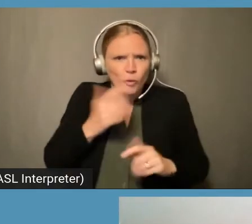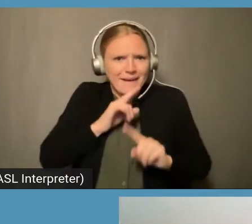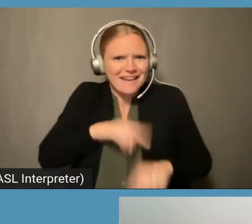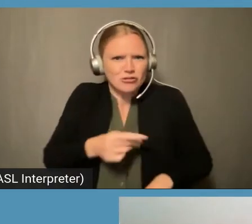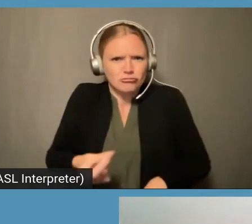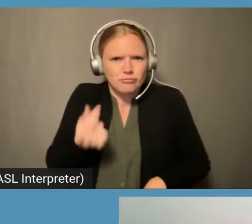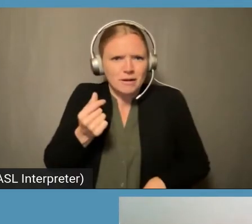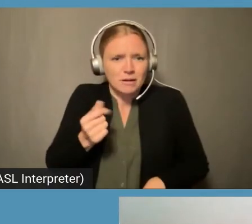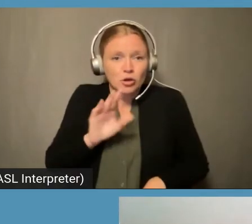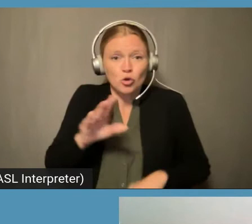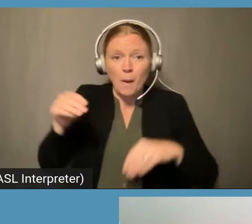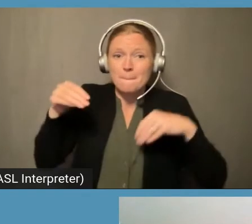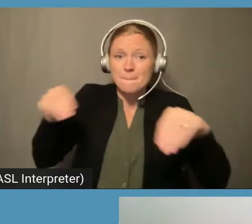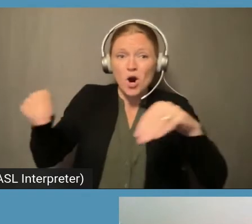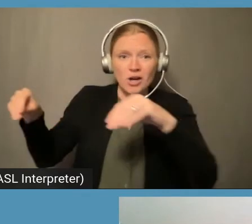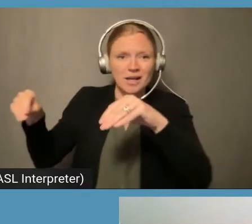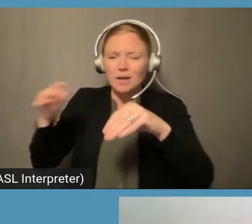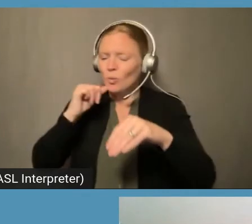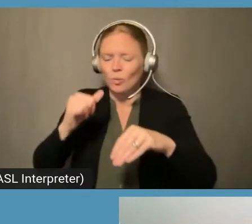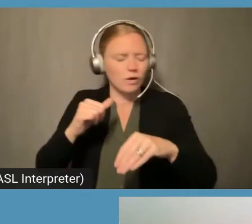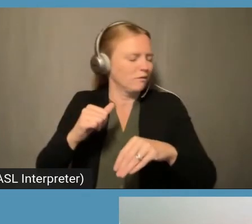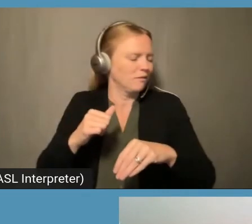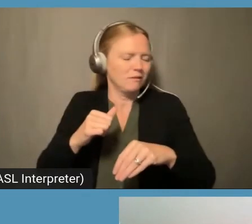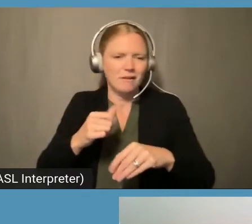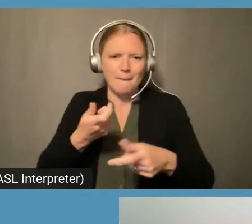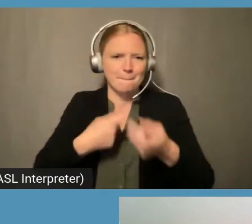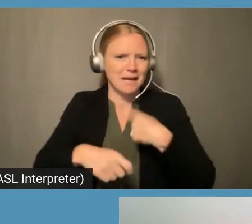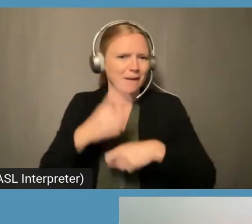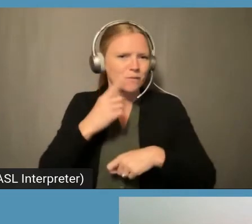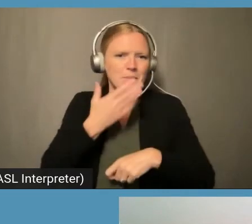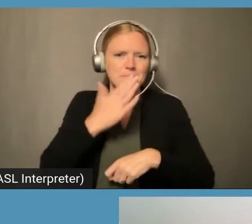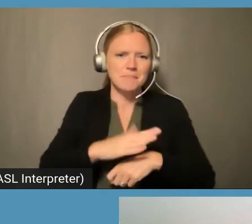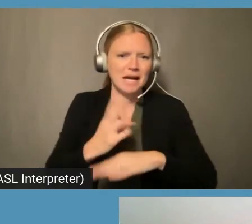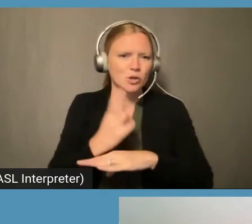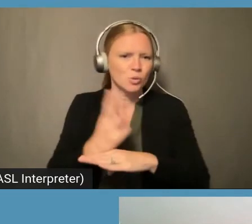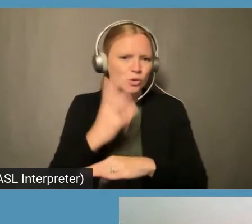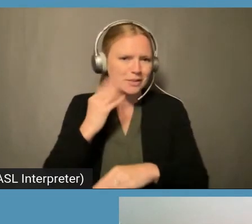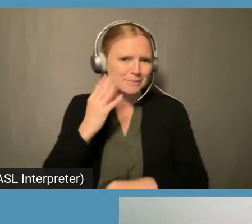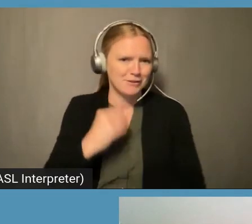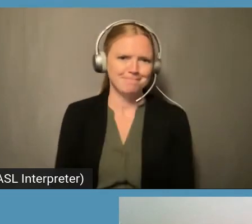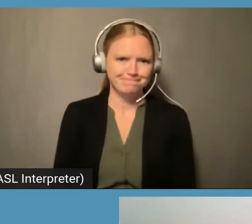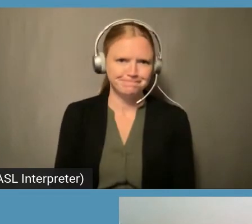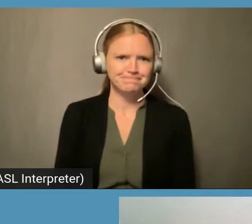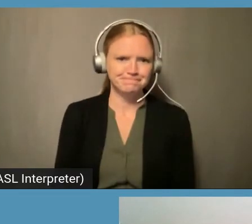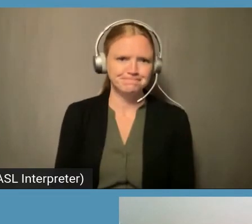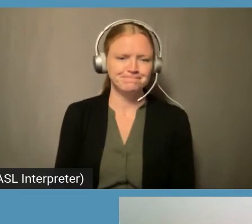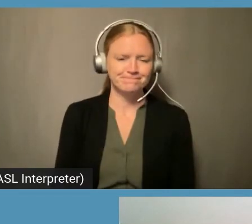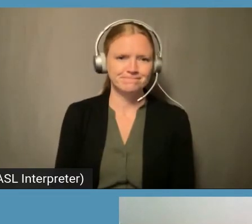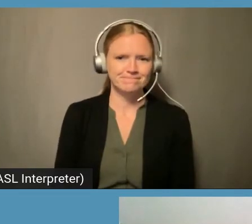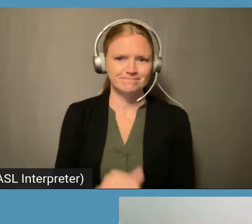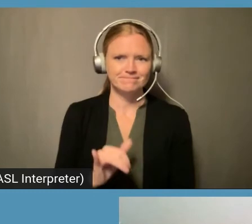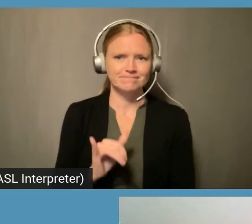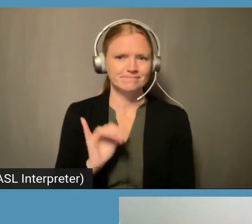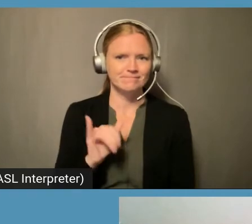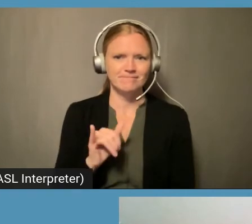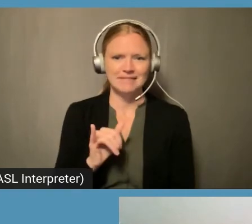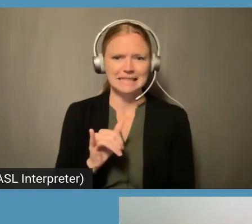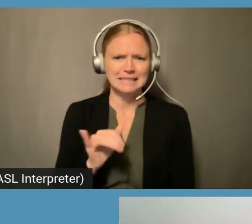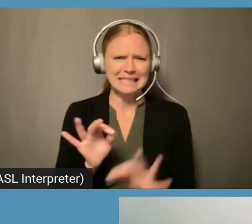awesome marketing will make up for bad user experience in that really key